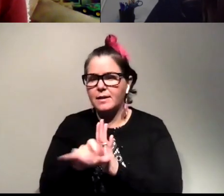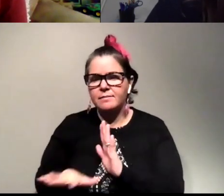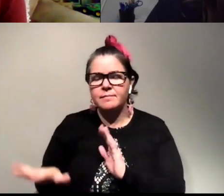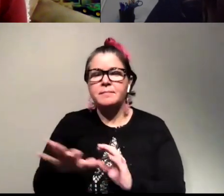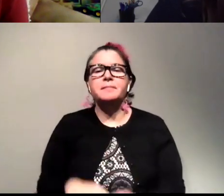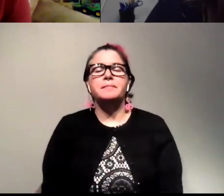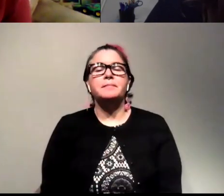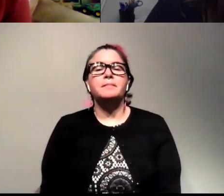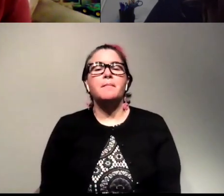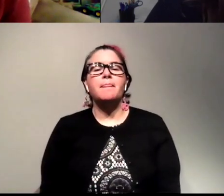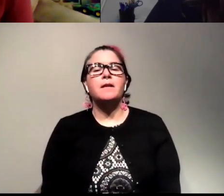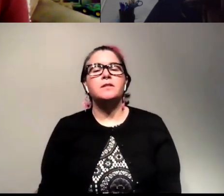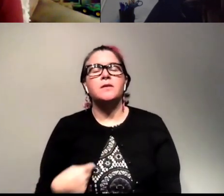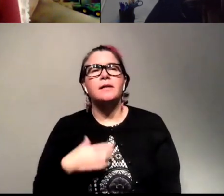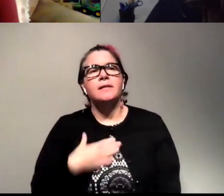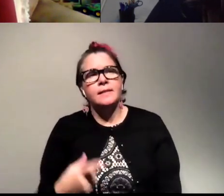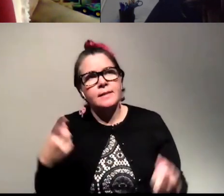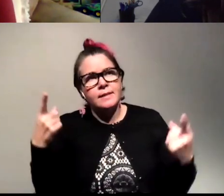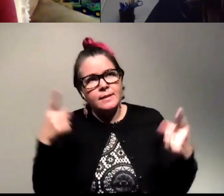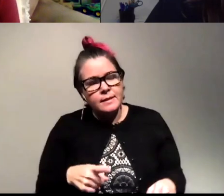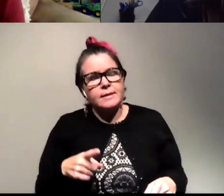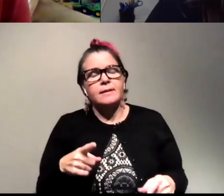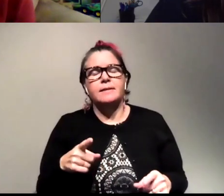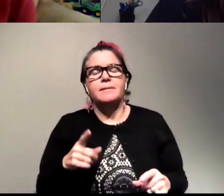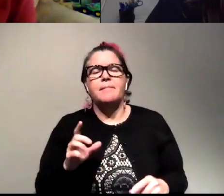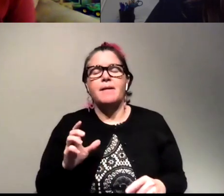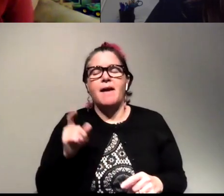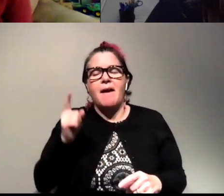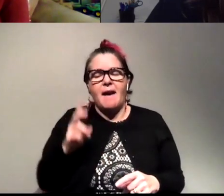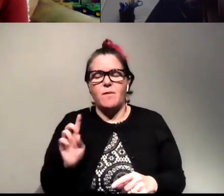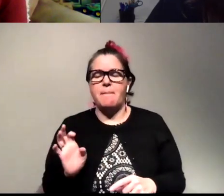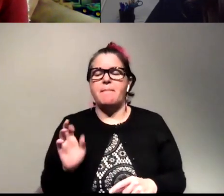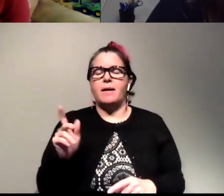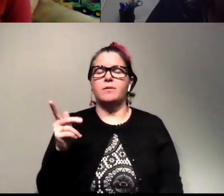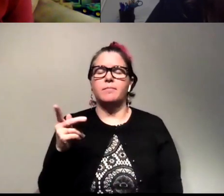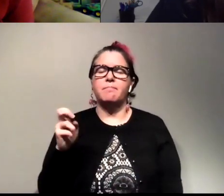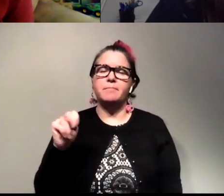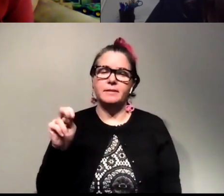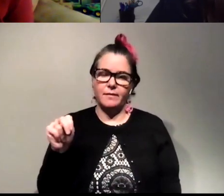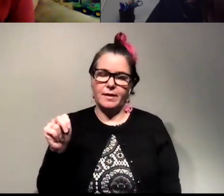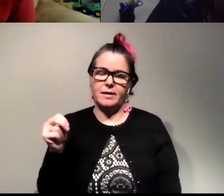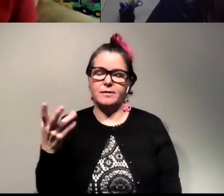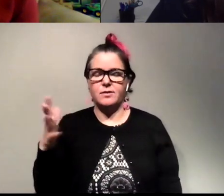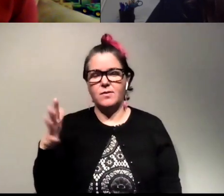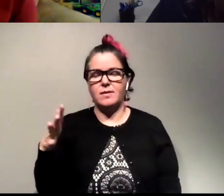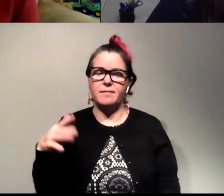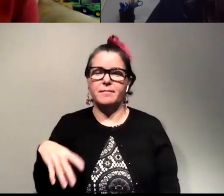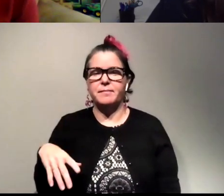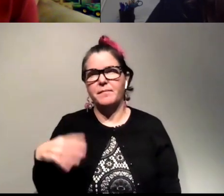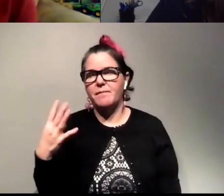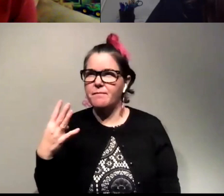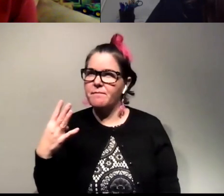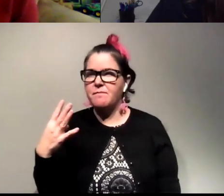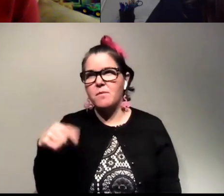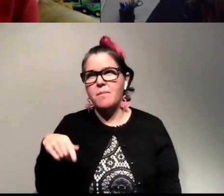of as a compromise, I moved halfway back up to Pennsylvania. So I'm about 4.5